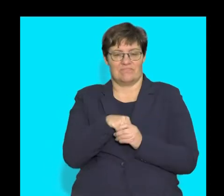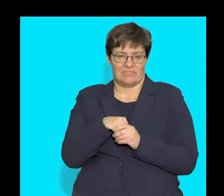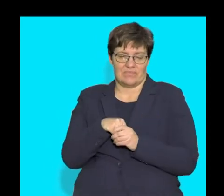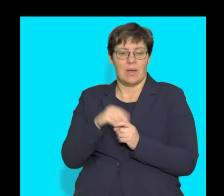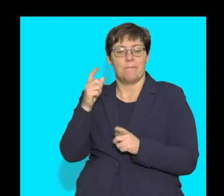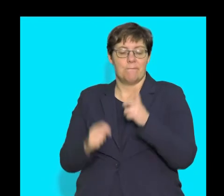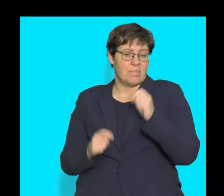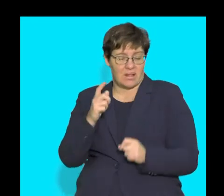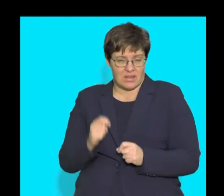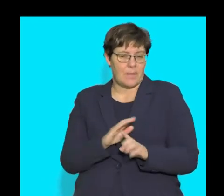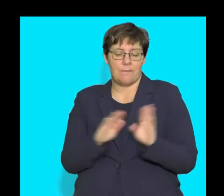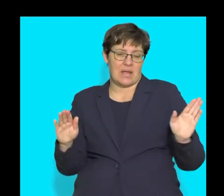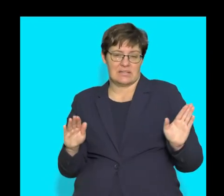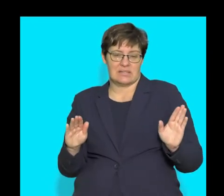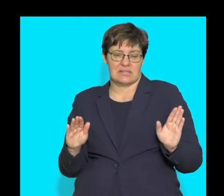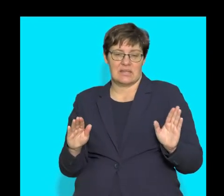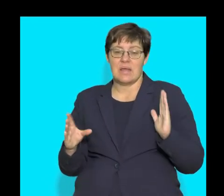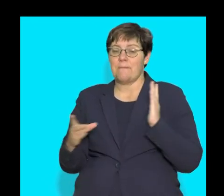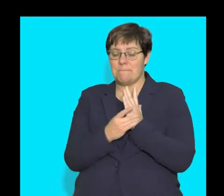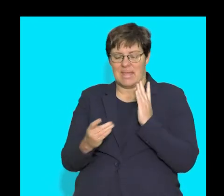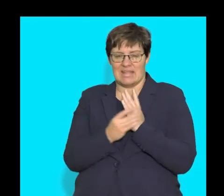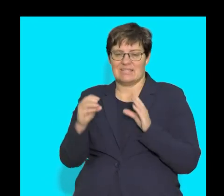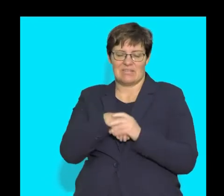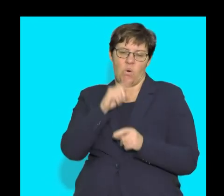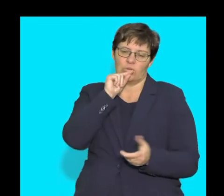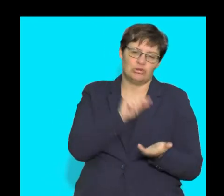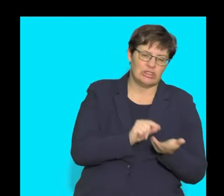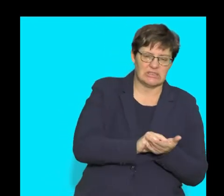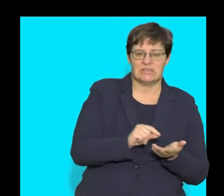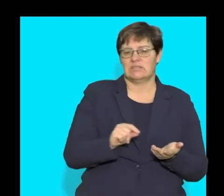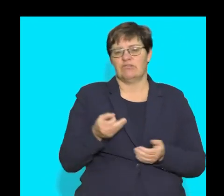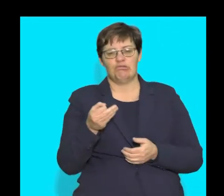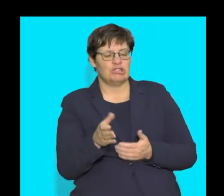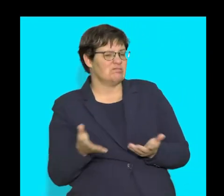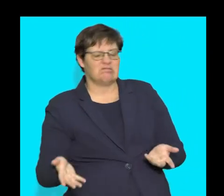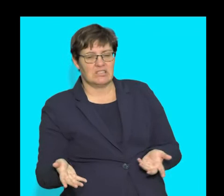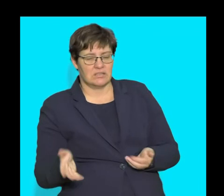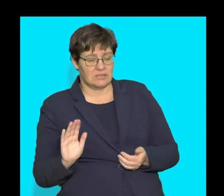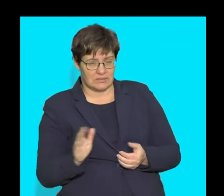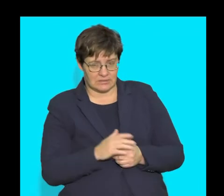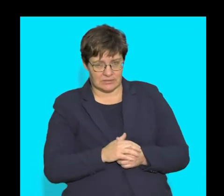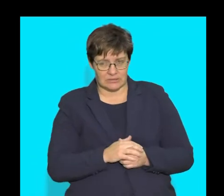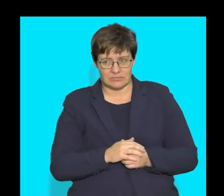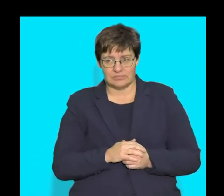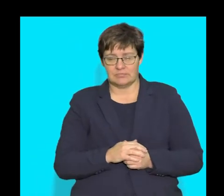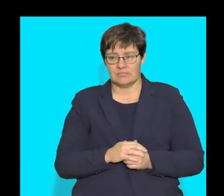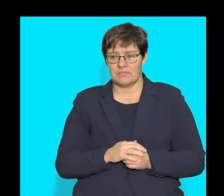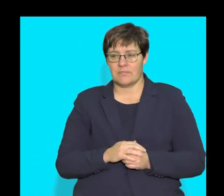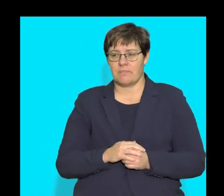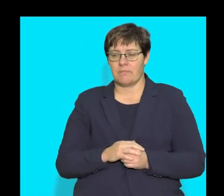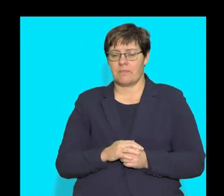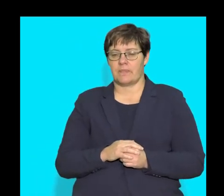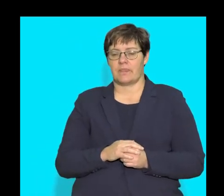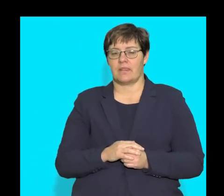contains milk, but not necessarily having chicken or any other animal protein in